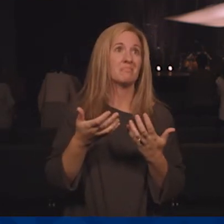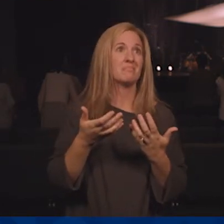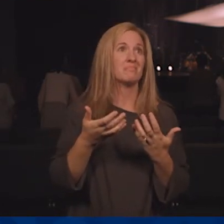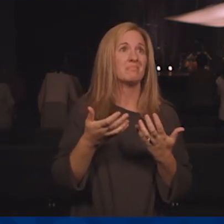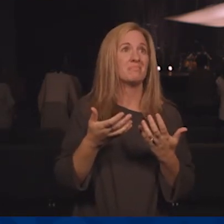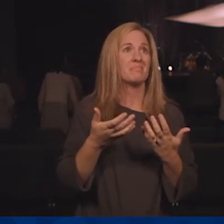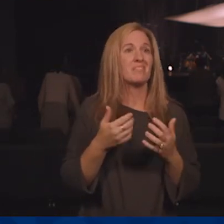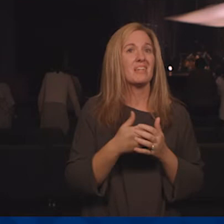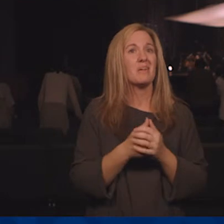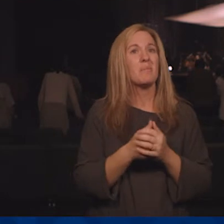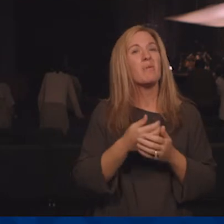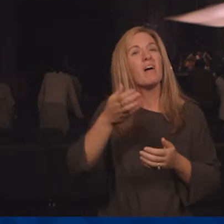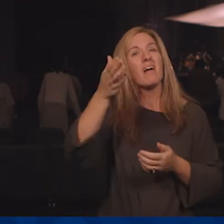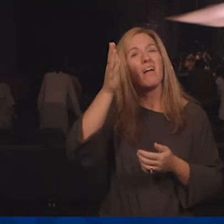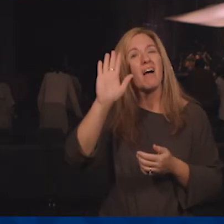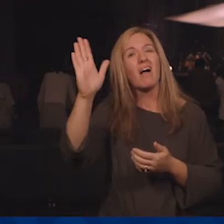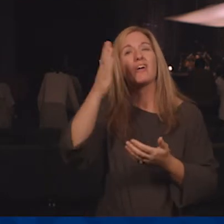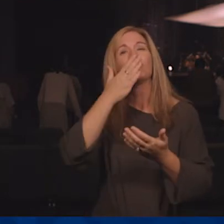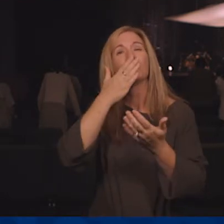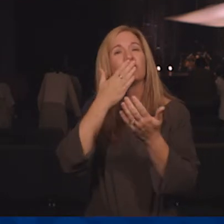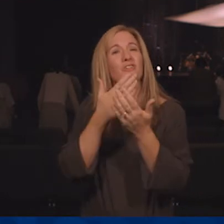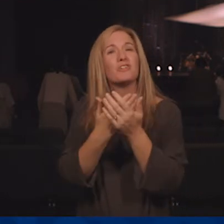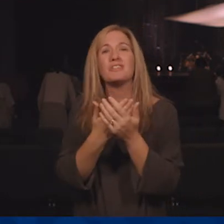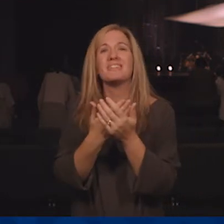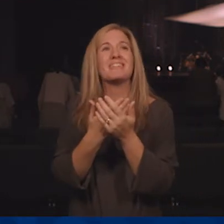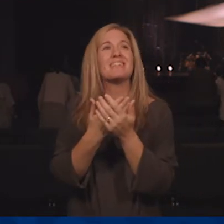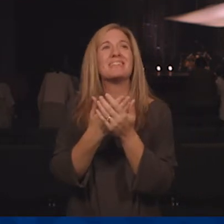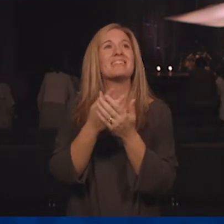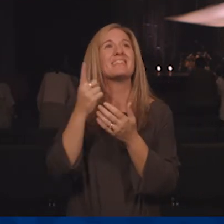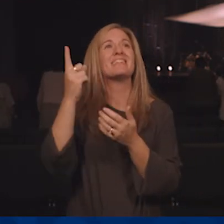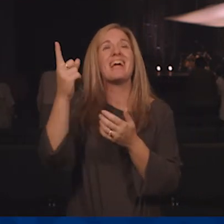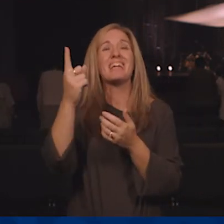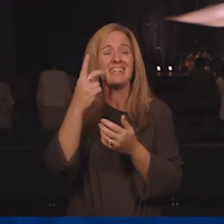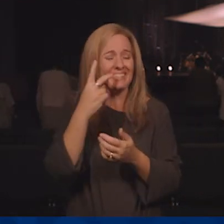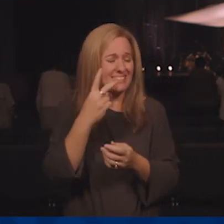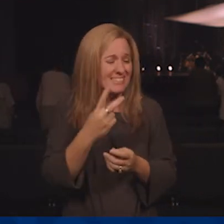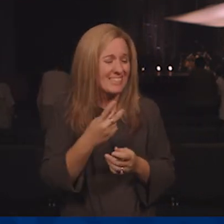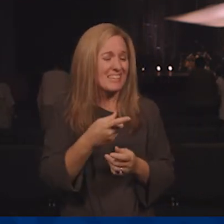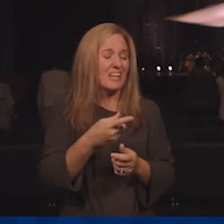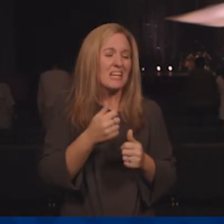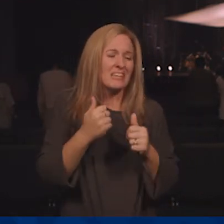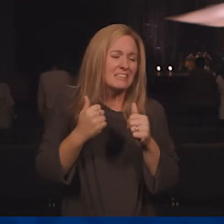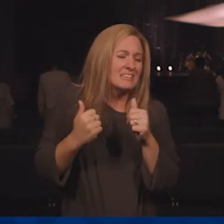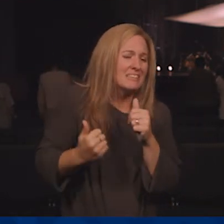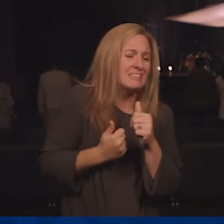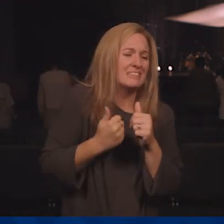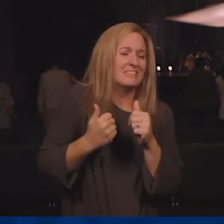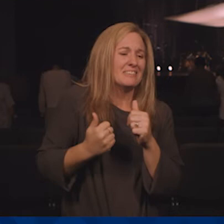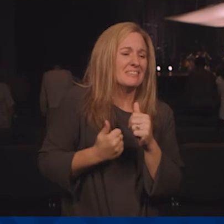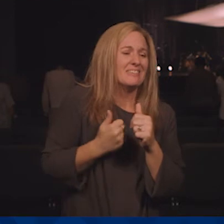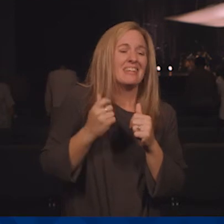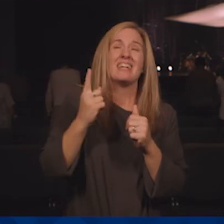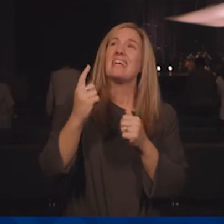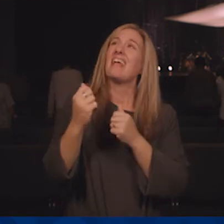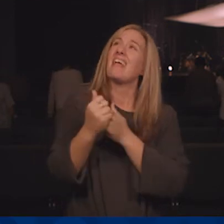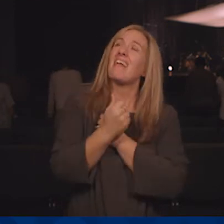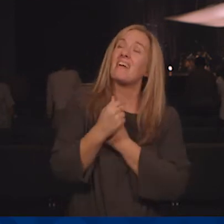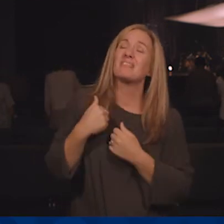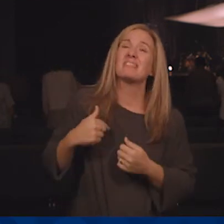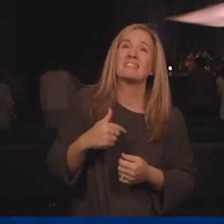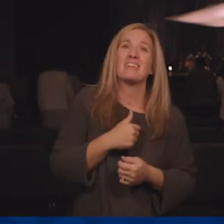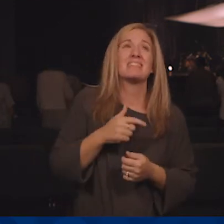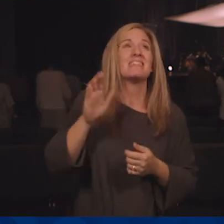And the goodness of God is that He seeks after us. He loves us. He designed us to flourish.